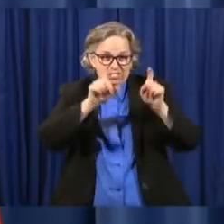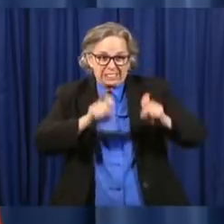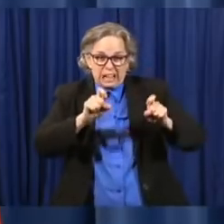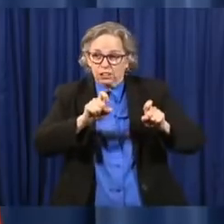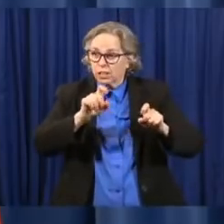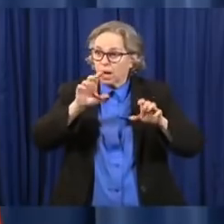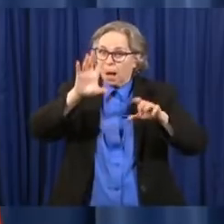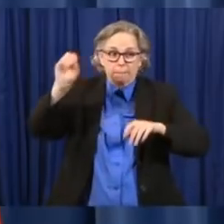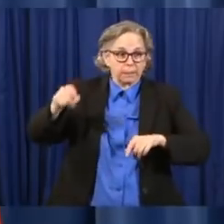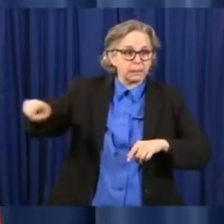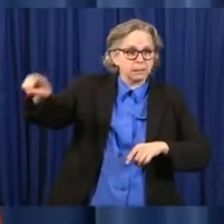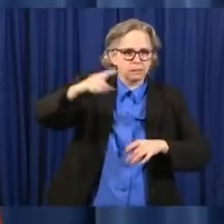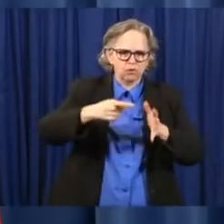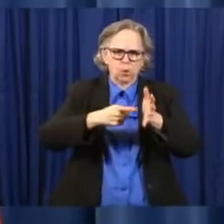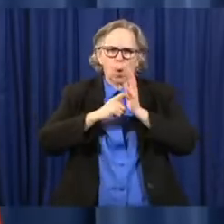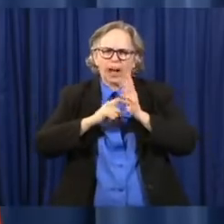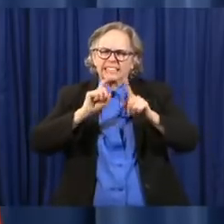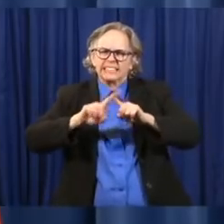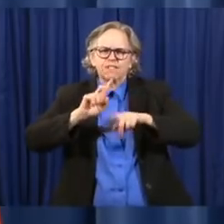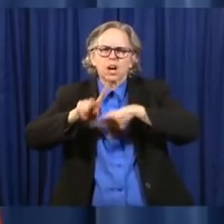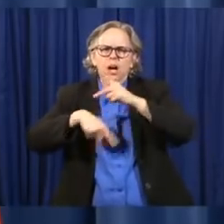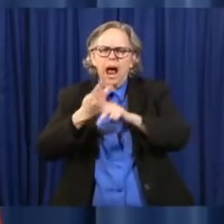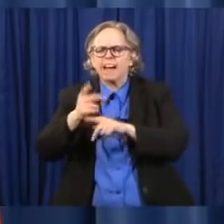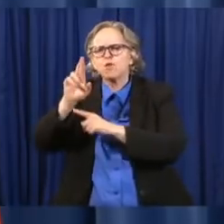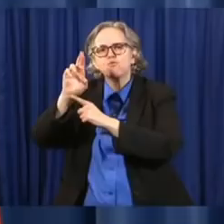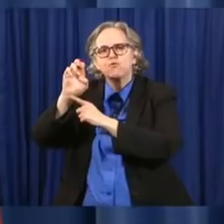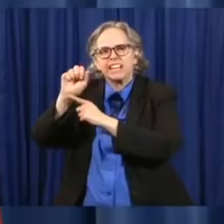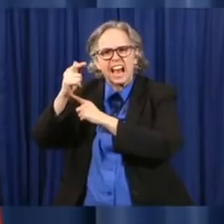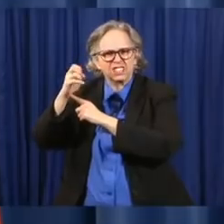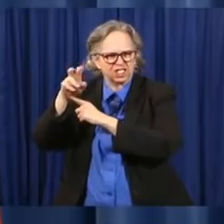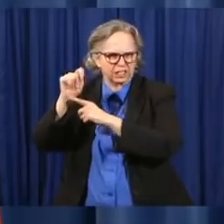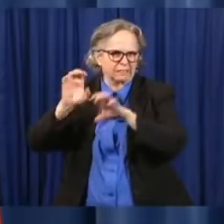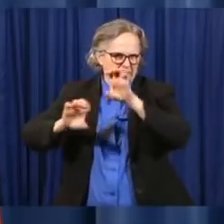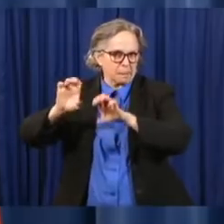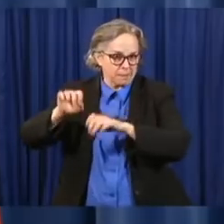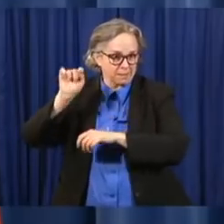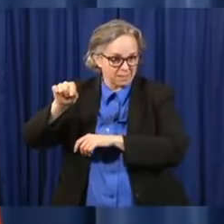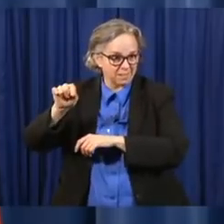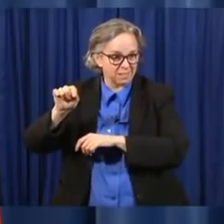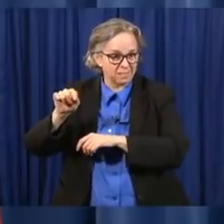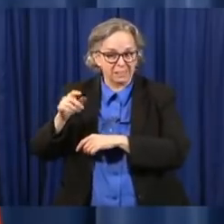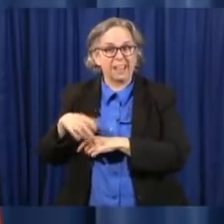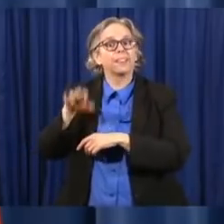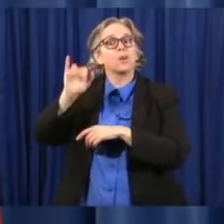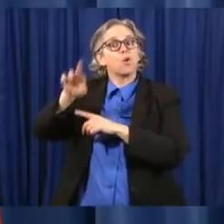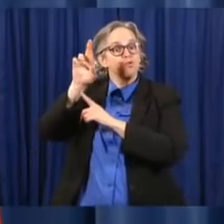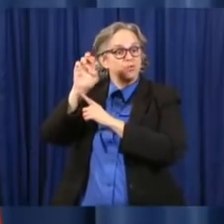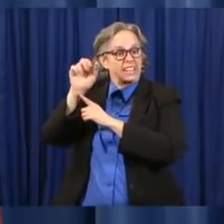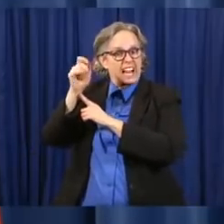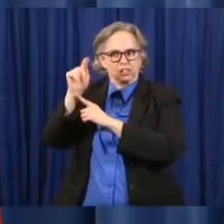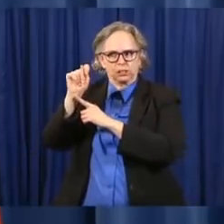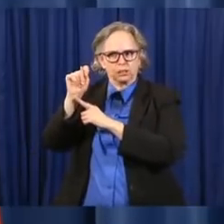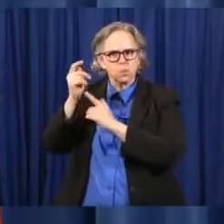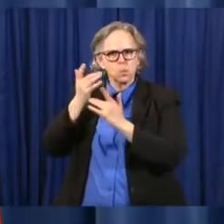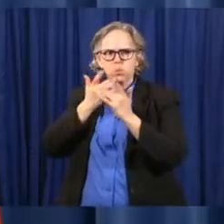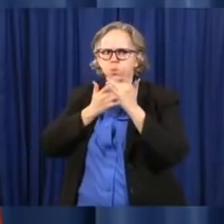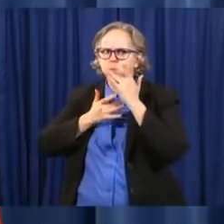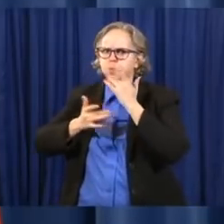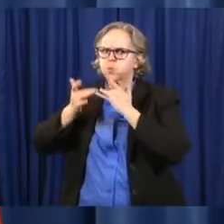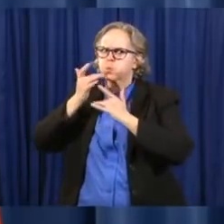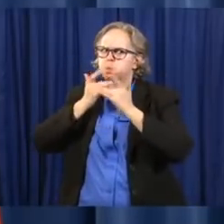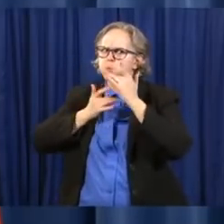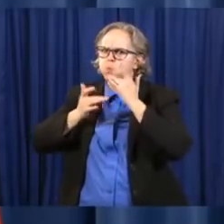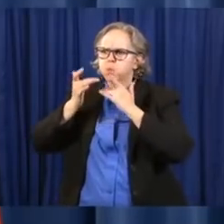been extremely limited, and we've talked about that before, that the limitation, the fact that we do not have enough reagents